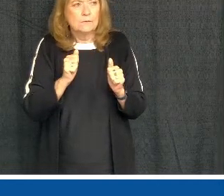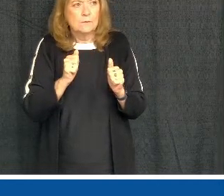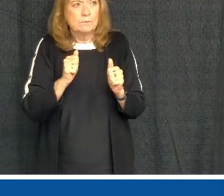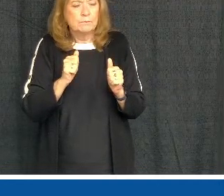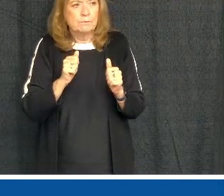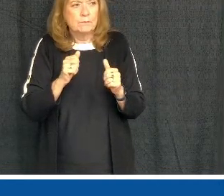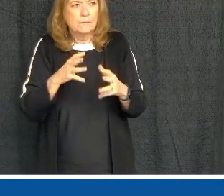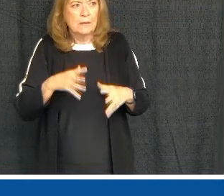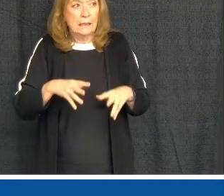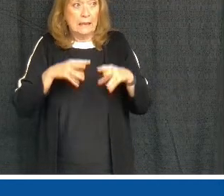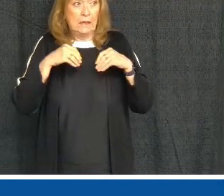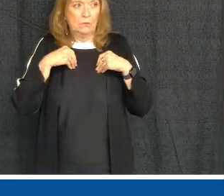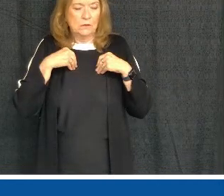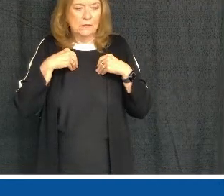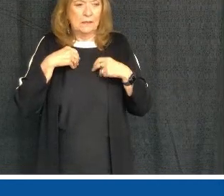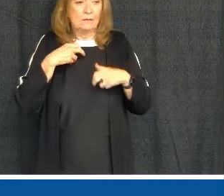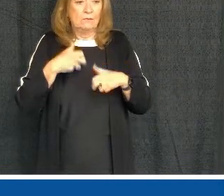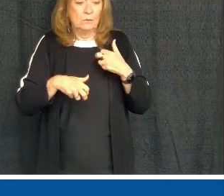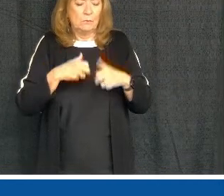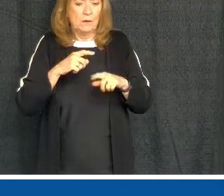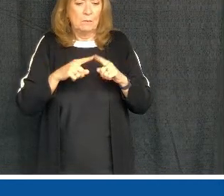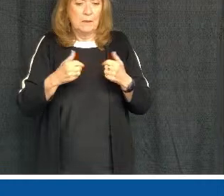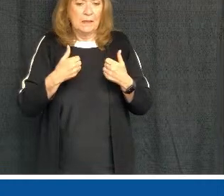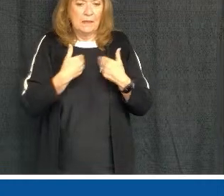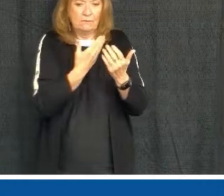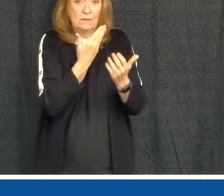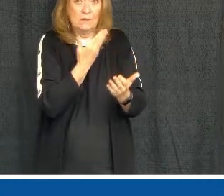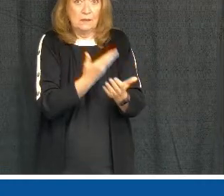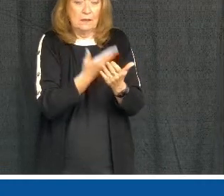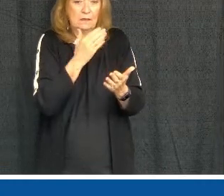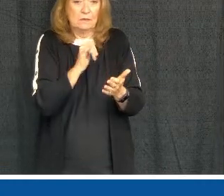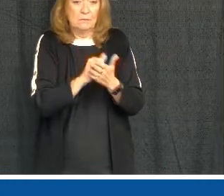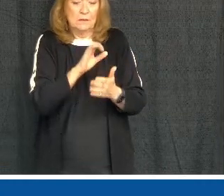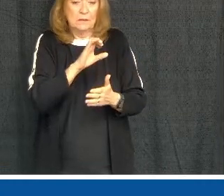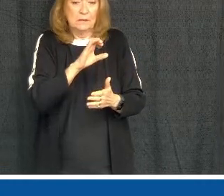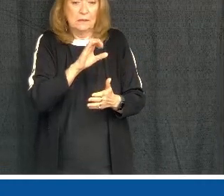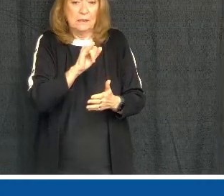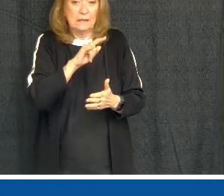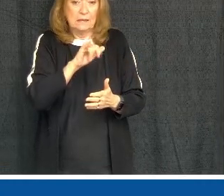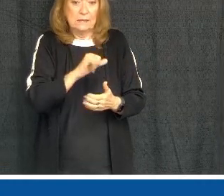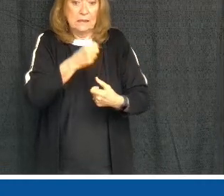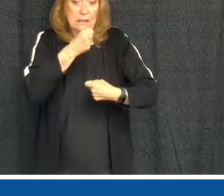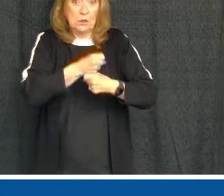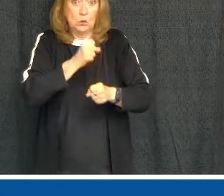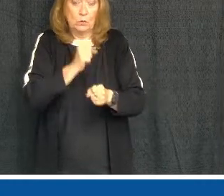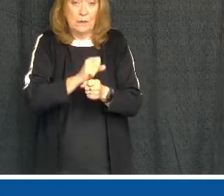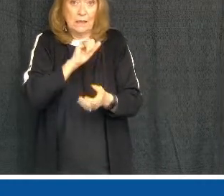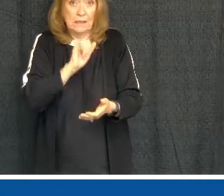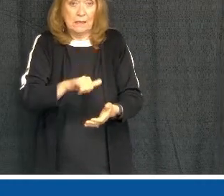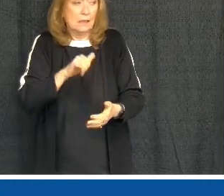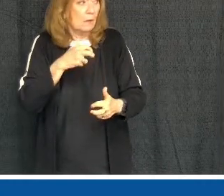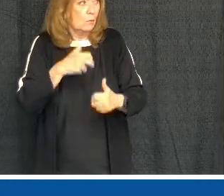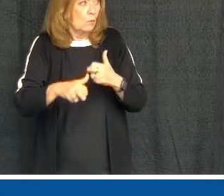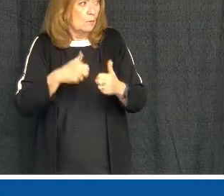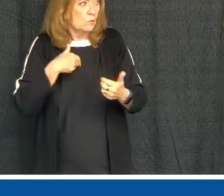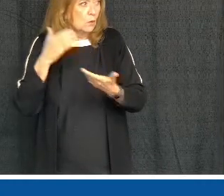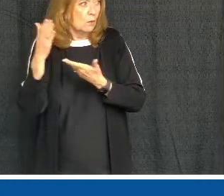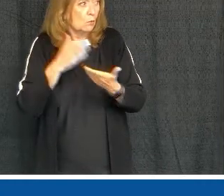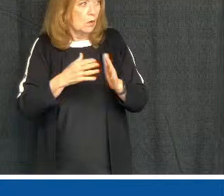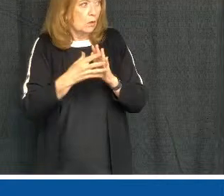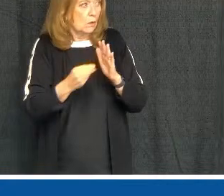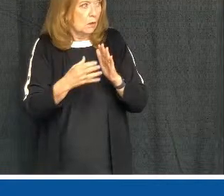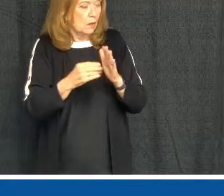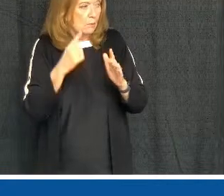inheriting the problem. But I've got document here that the city created that problem. So I brought a copy for everybody